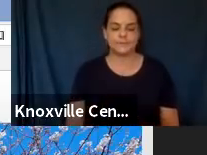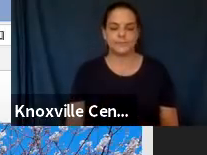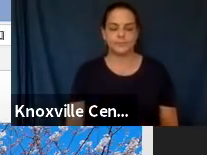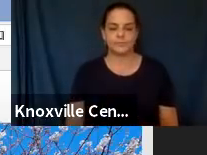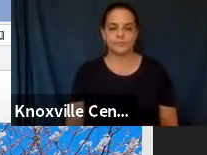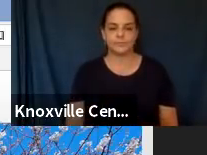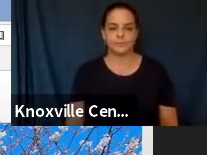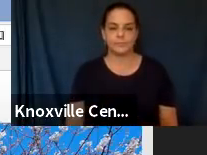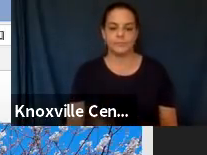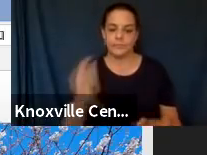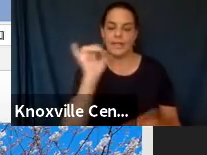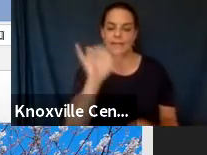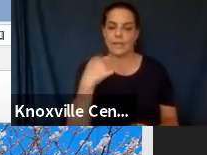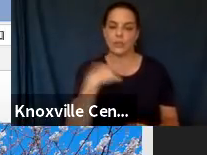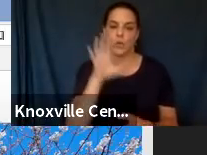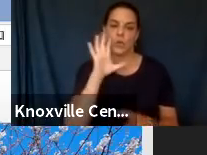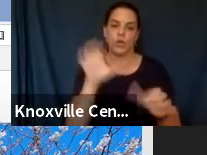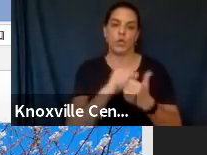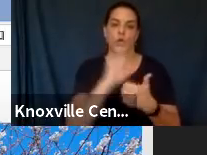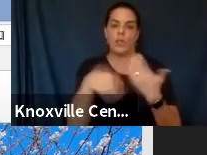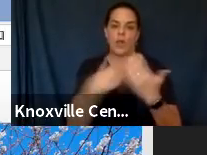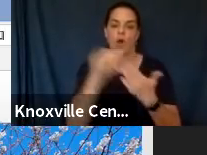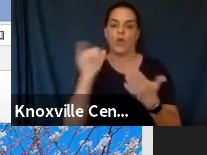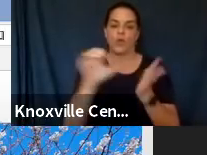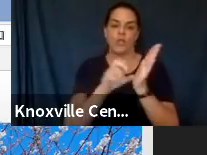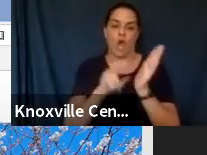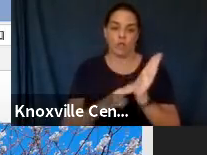So that's what we'll be doing with all those contracts.